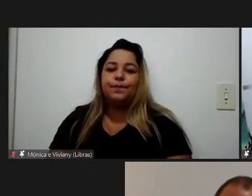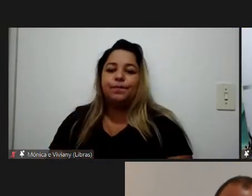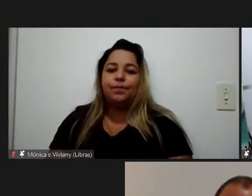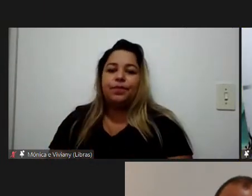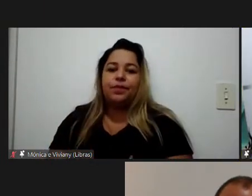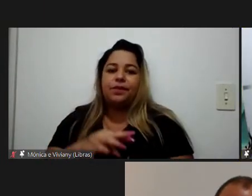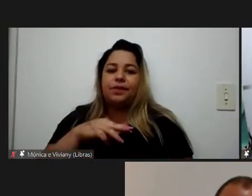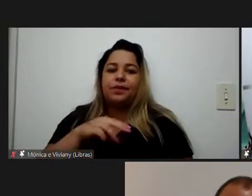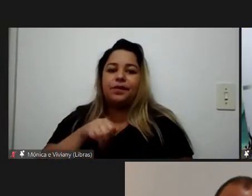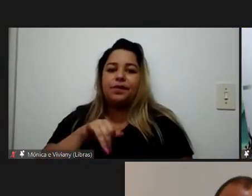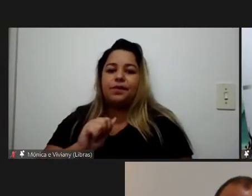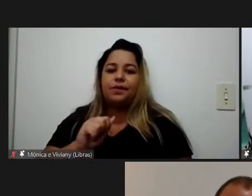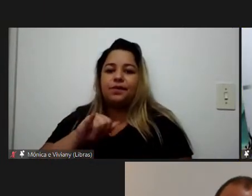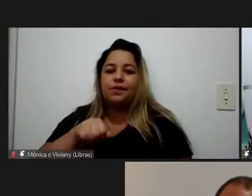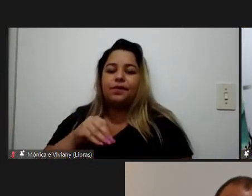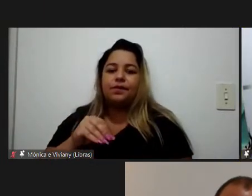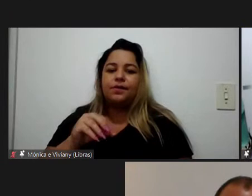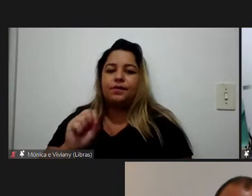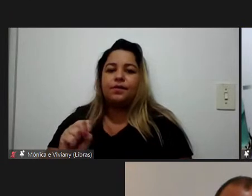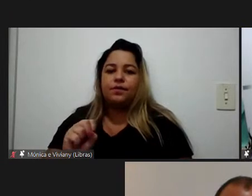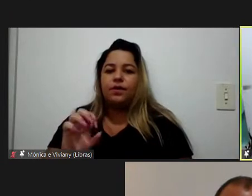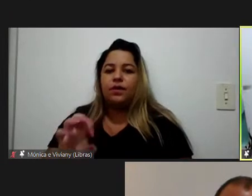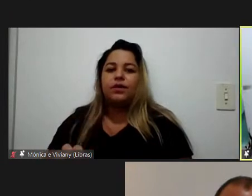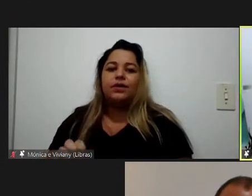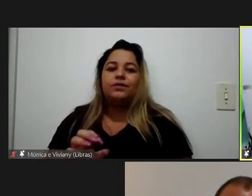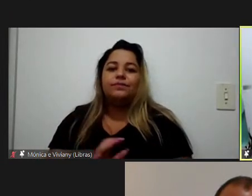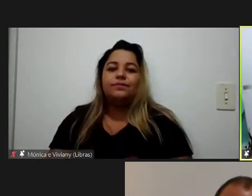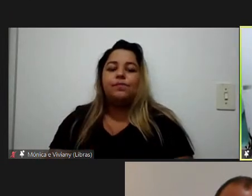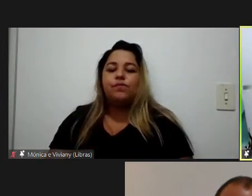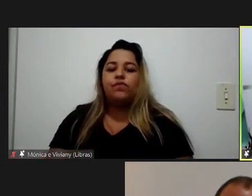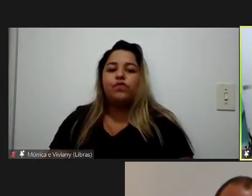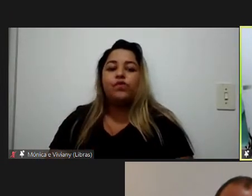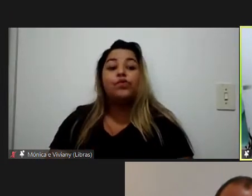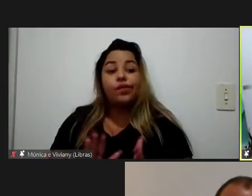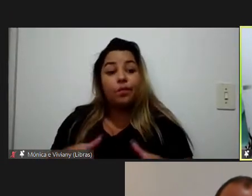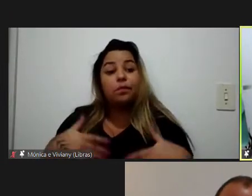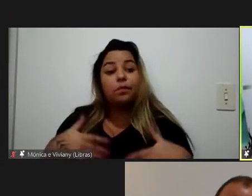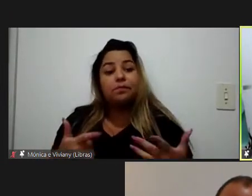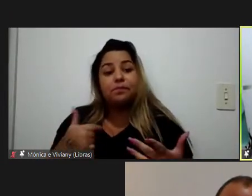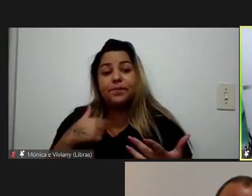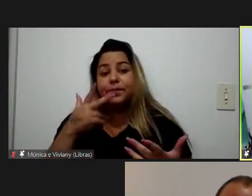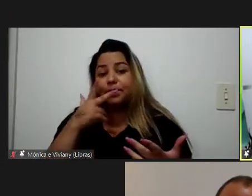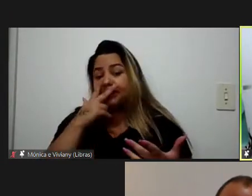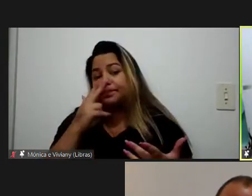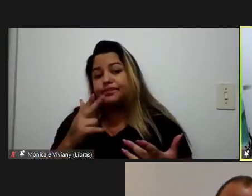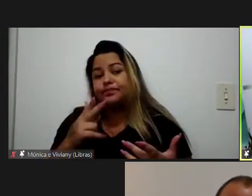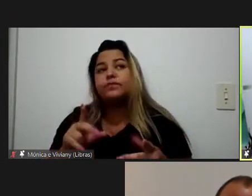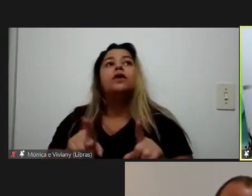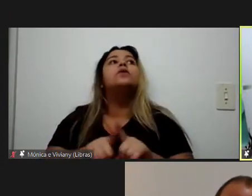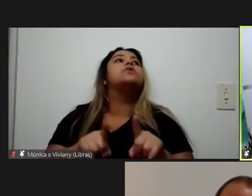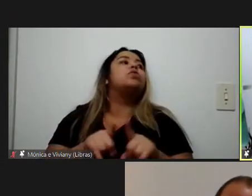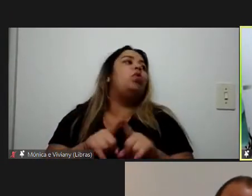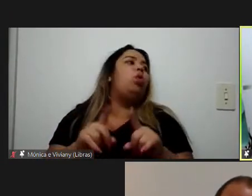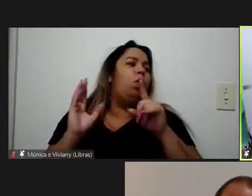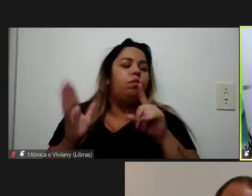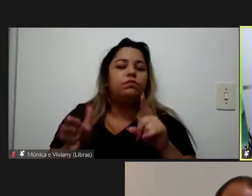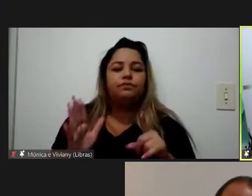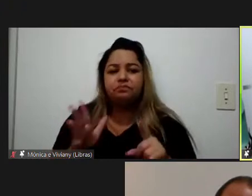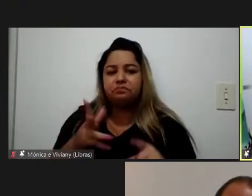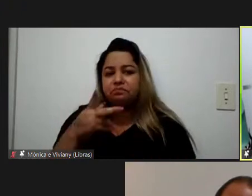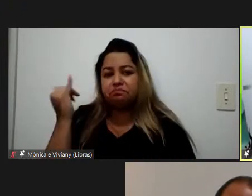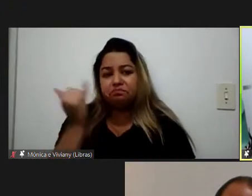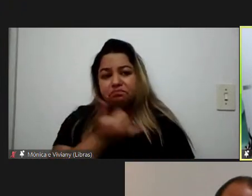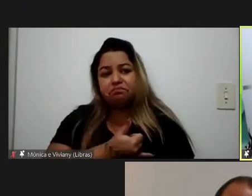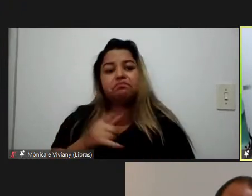Maria but José, pode that's fazer, okay. desculpa. Okay, Maria José, you can say what you want, but I think that